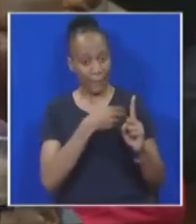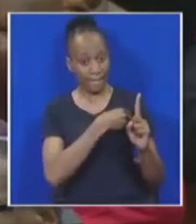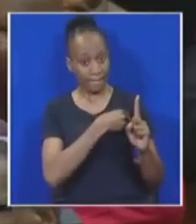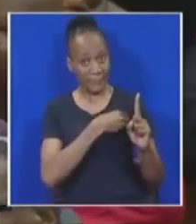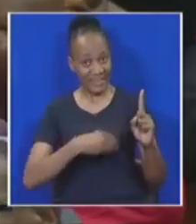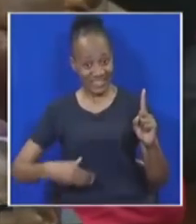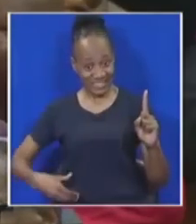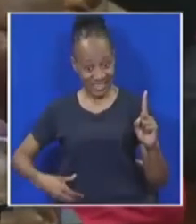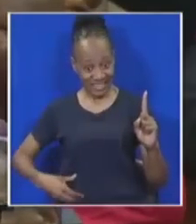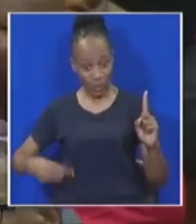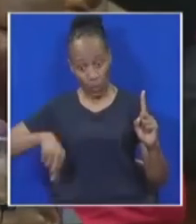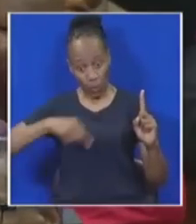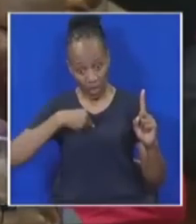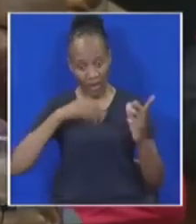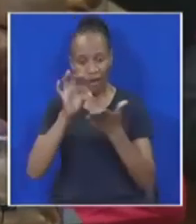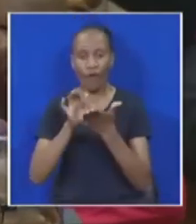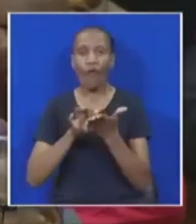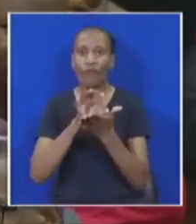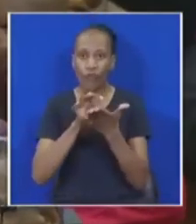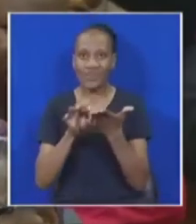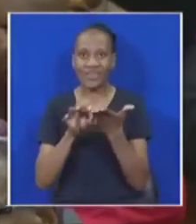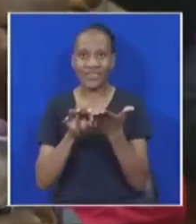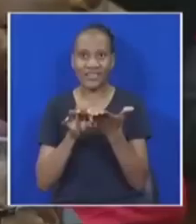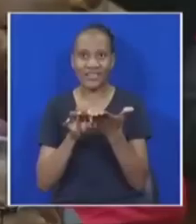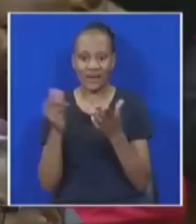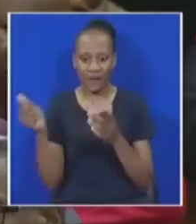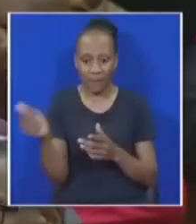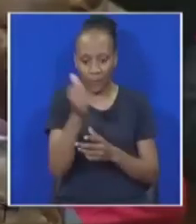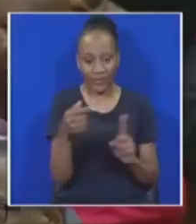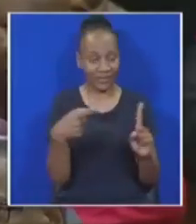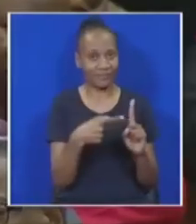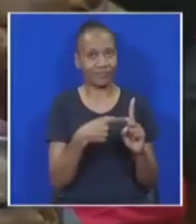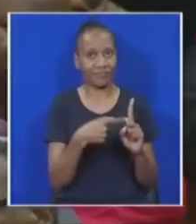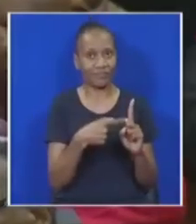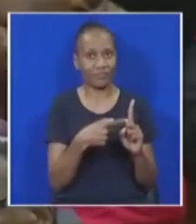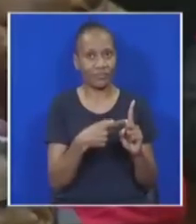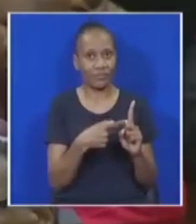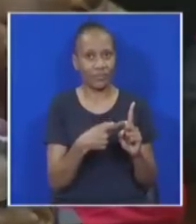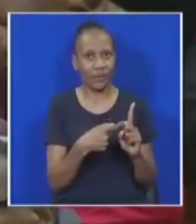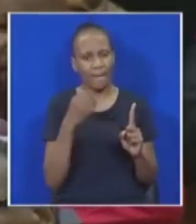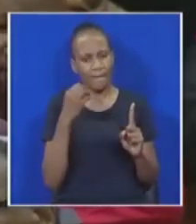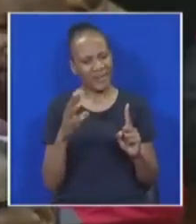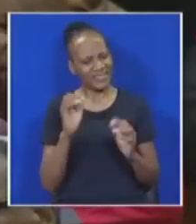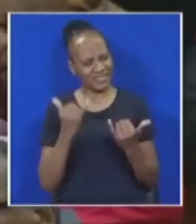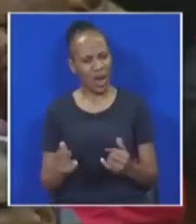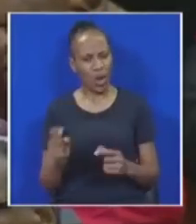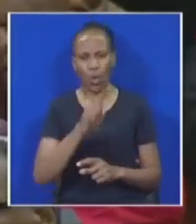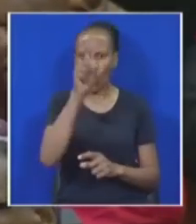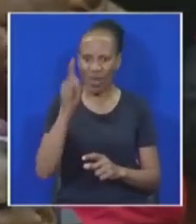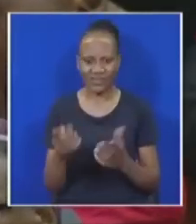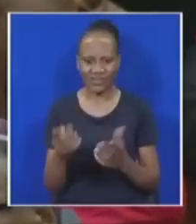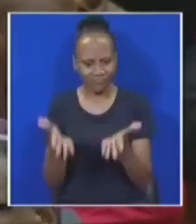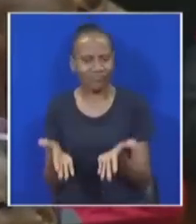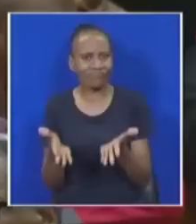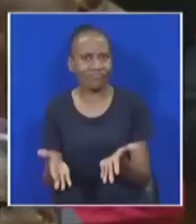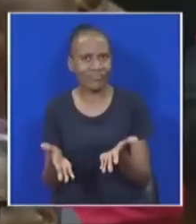voted for him through a secret ballot, later on when the voting on this question arises, we